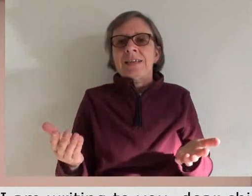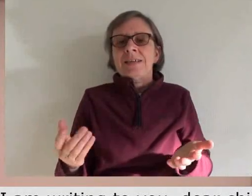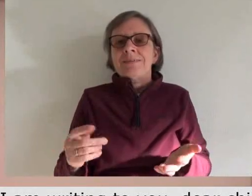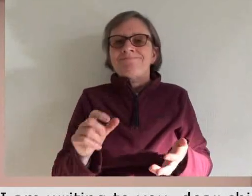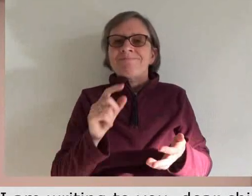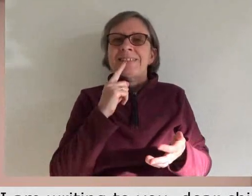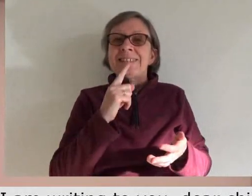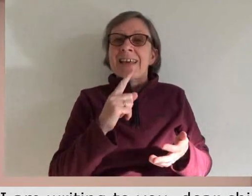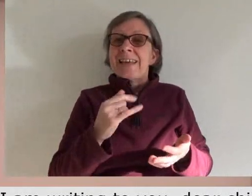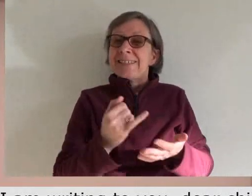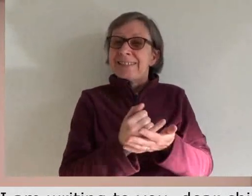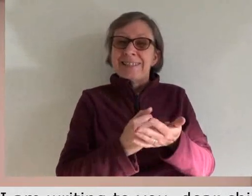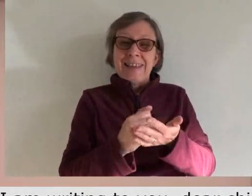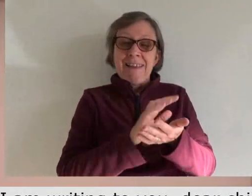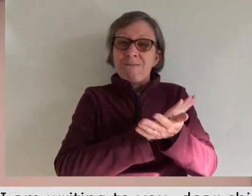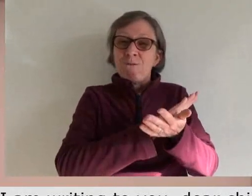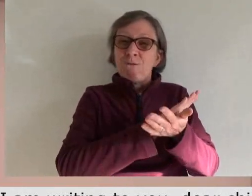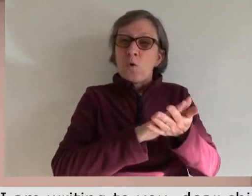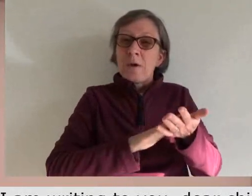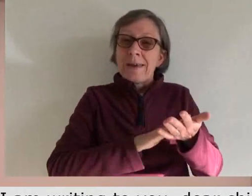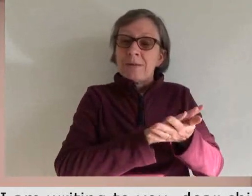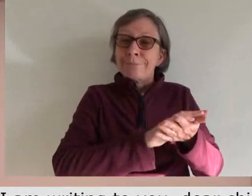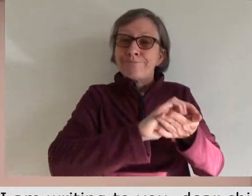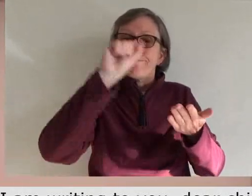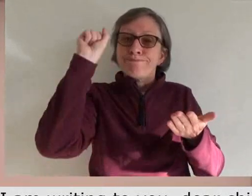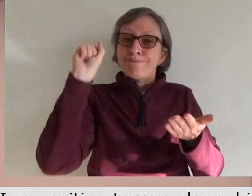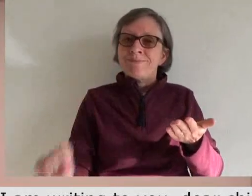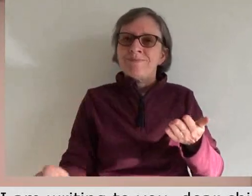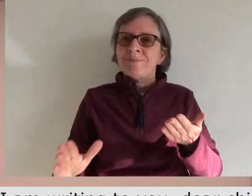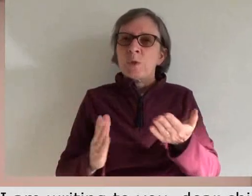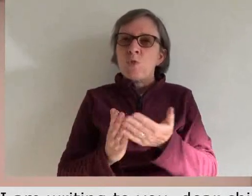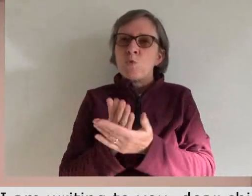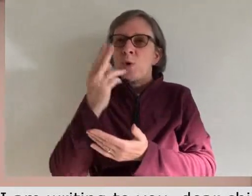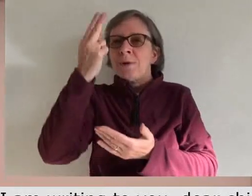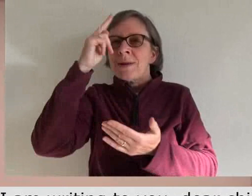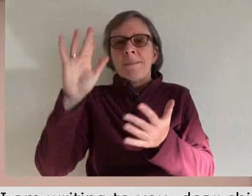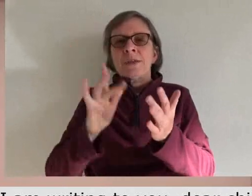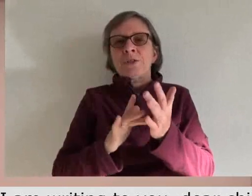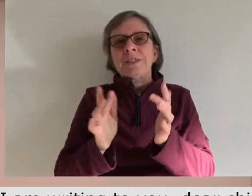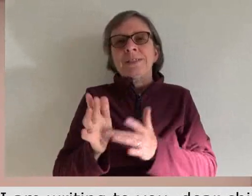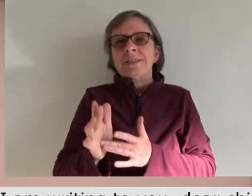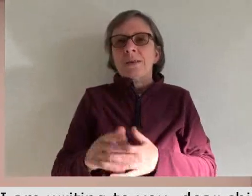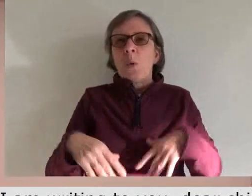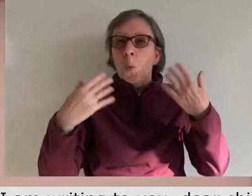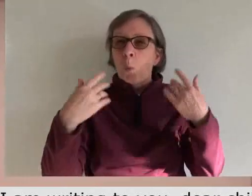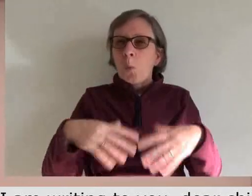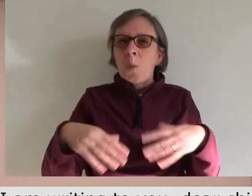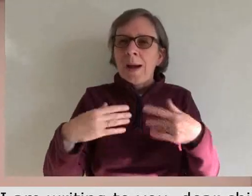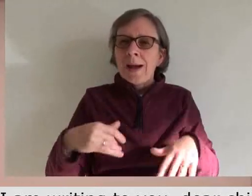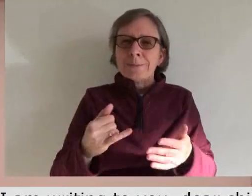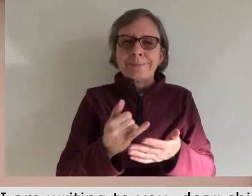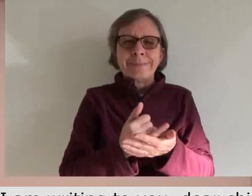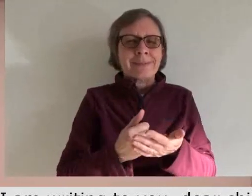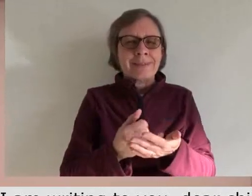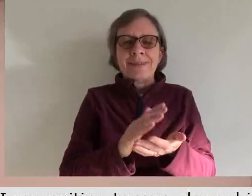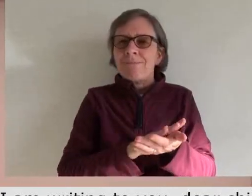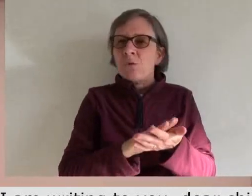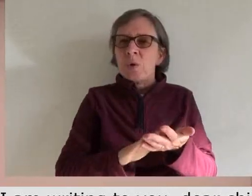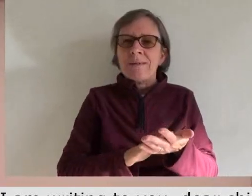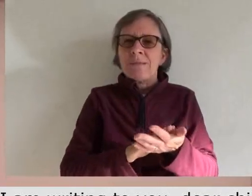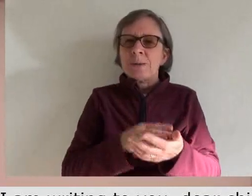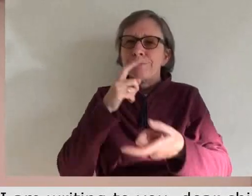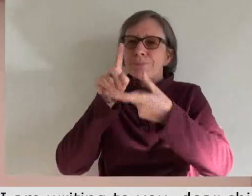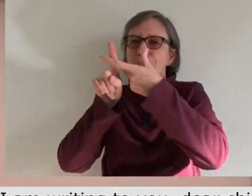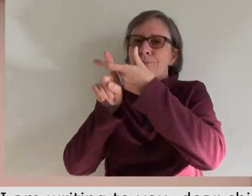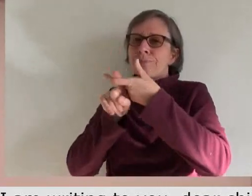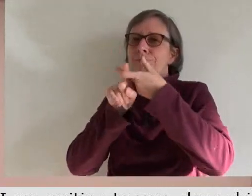have been forgiven on account of his name. What a wonderful thing that our sins are forgiven when we